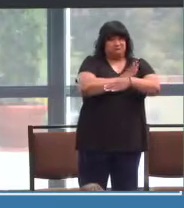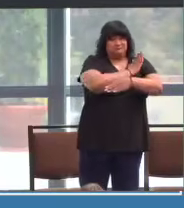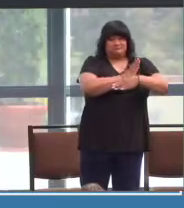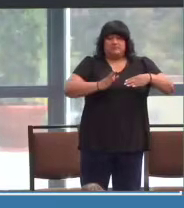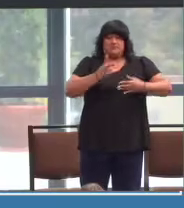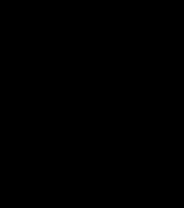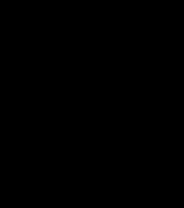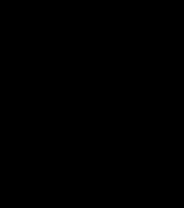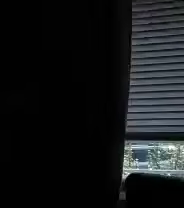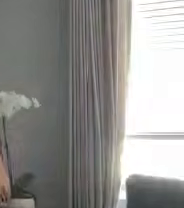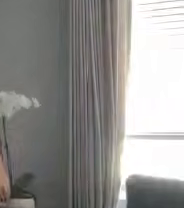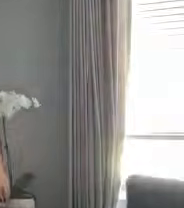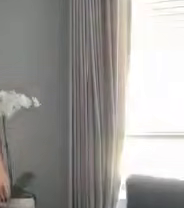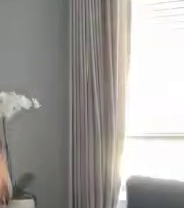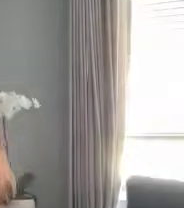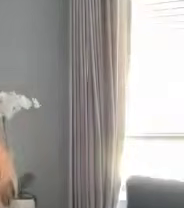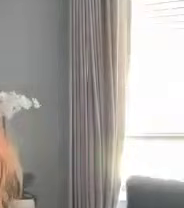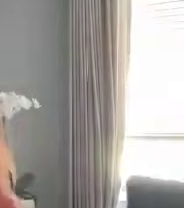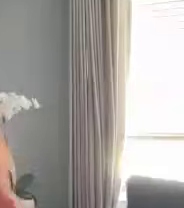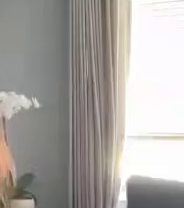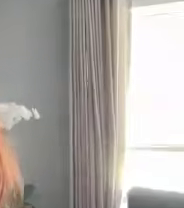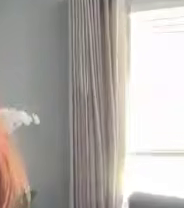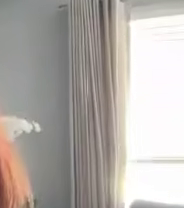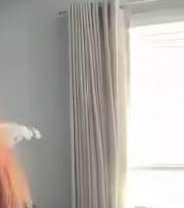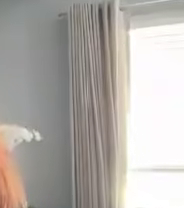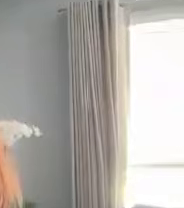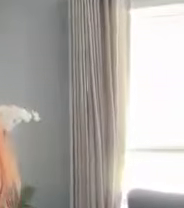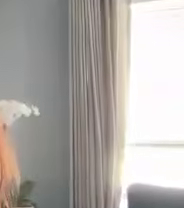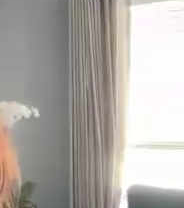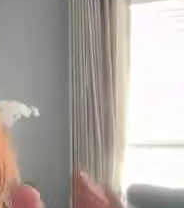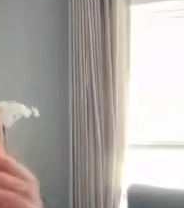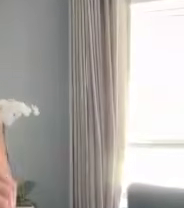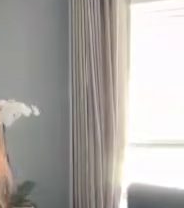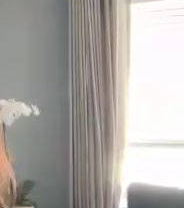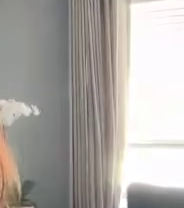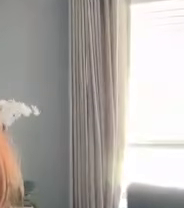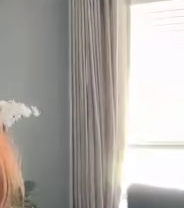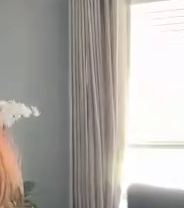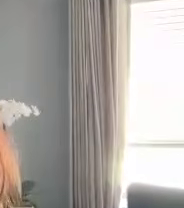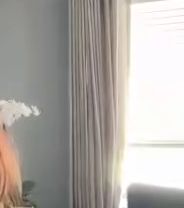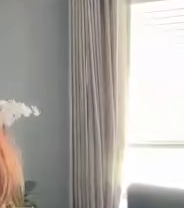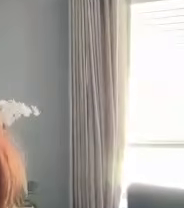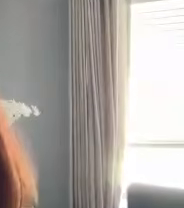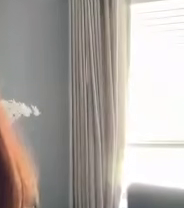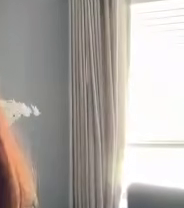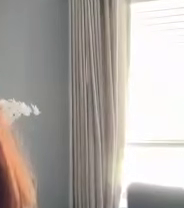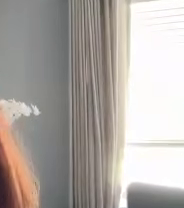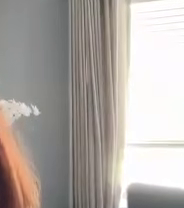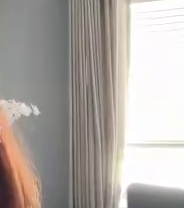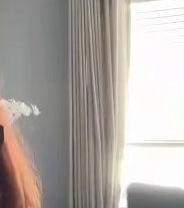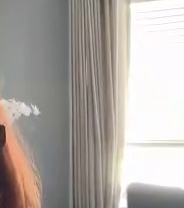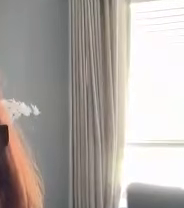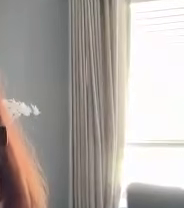of these conditions can attack the whole body systemically. What's different about Sjogren's and what's classic about it is that it